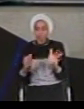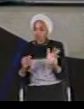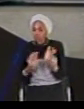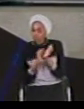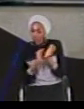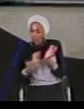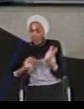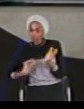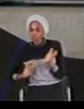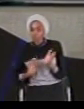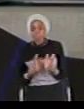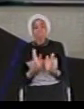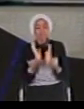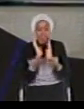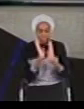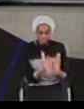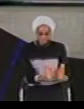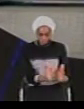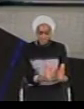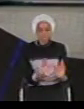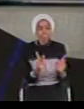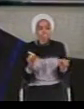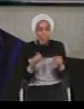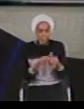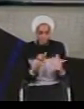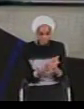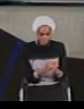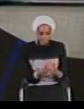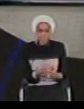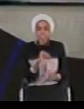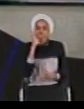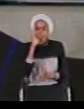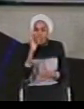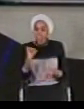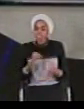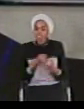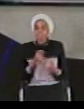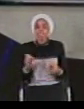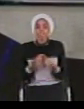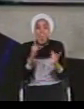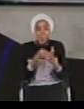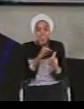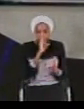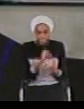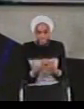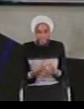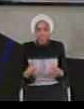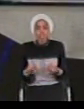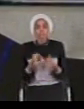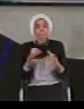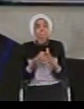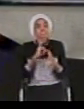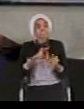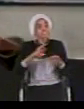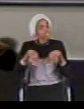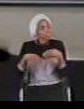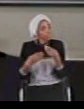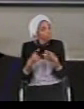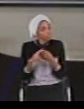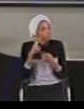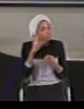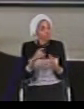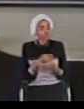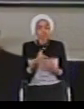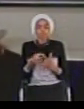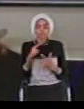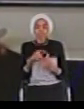subtraction. Leave it as it is. Preach it as it is, as it was delivered. Then